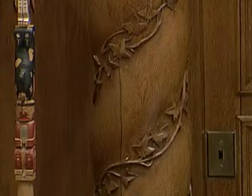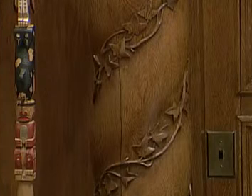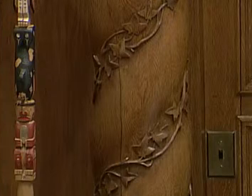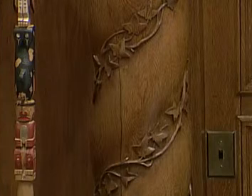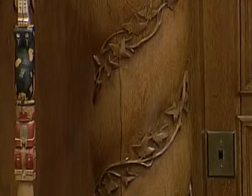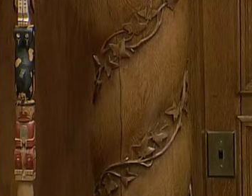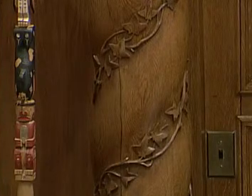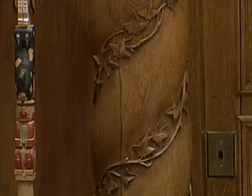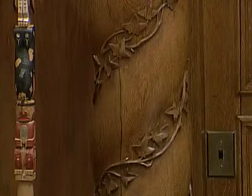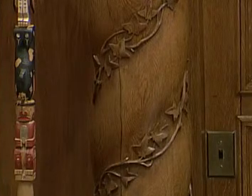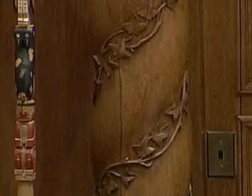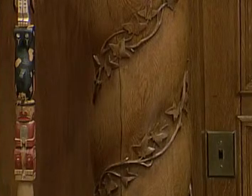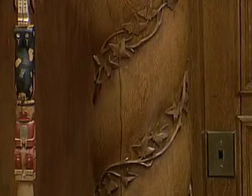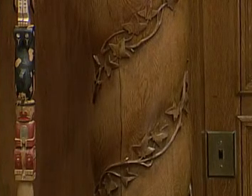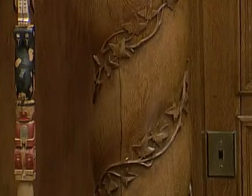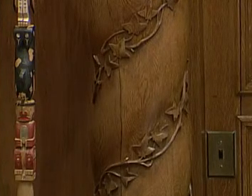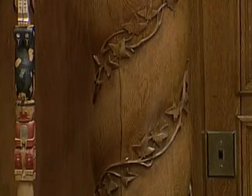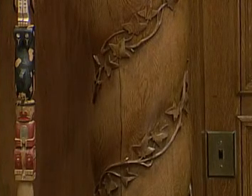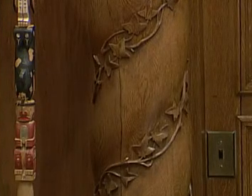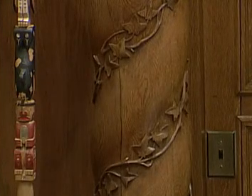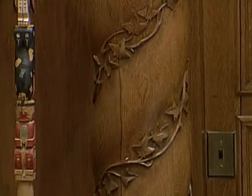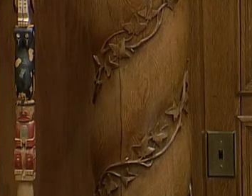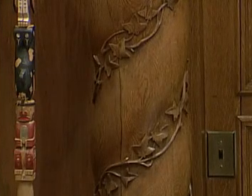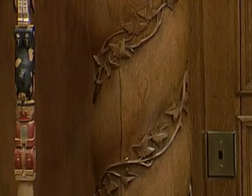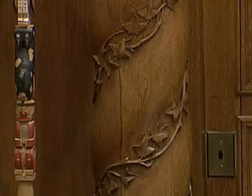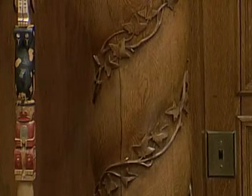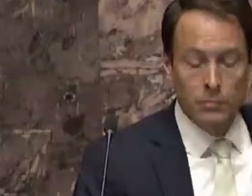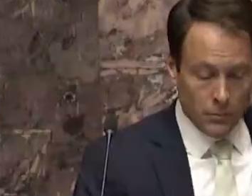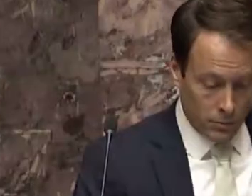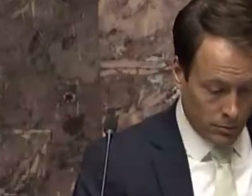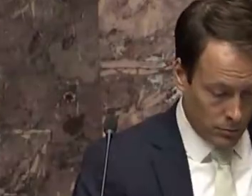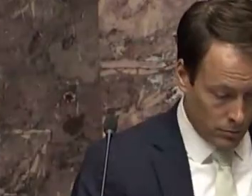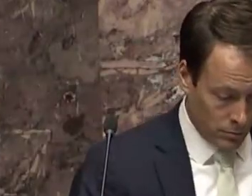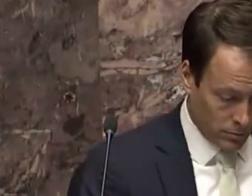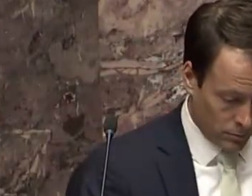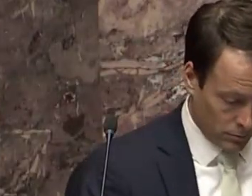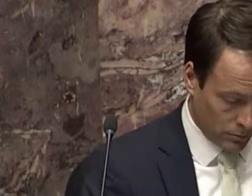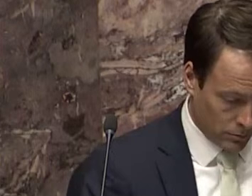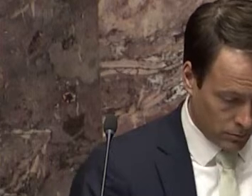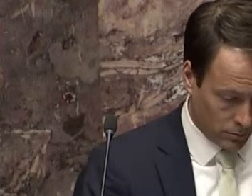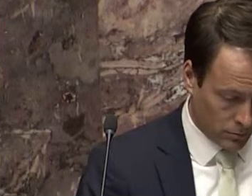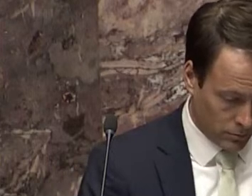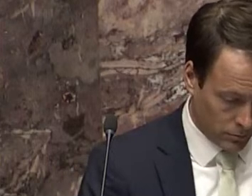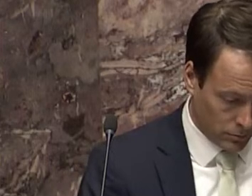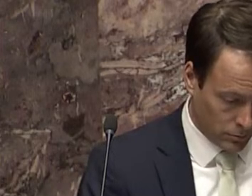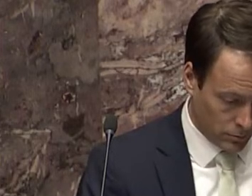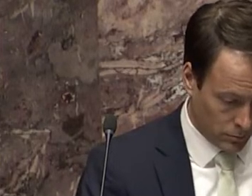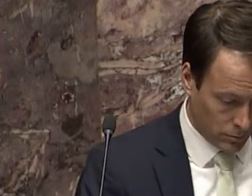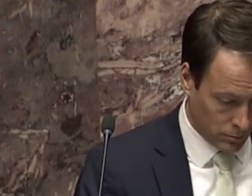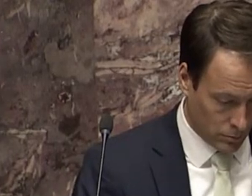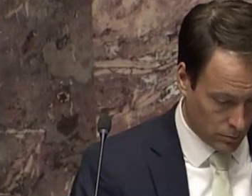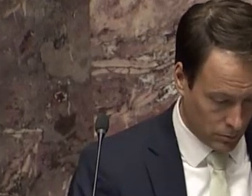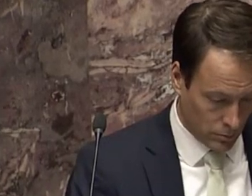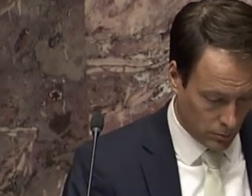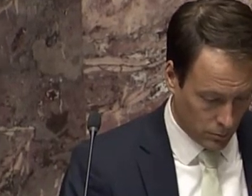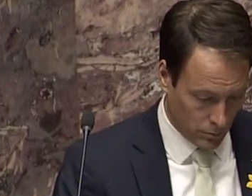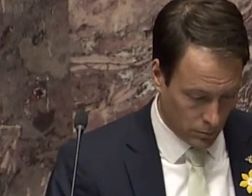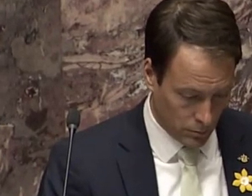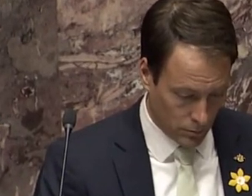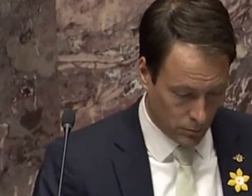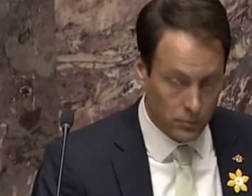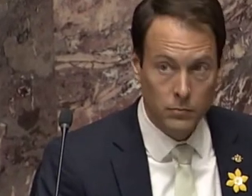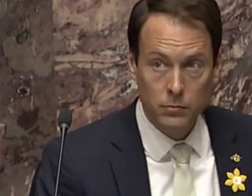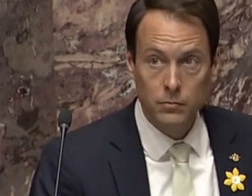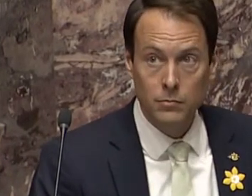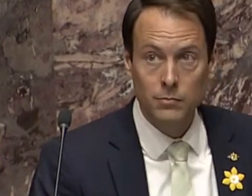Country. Well, thank you, Madam Chair. It's indeed a privilege to stand any time in this House and represent my constituents. I'm going to speak to